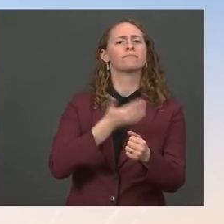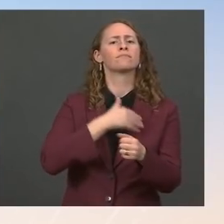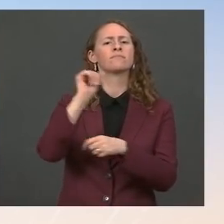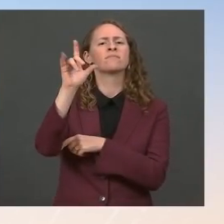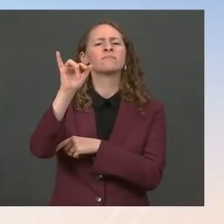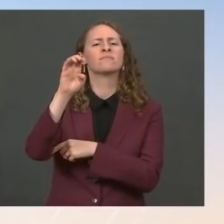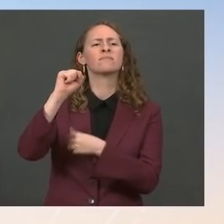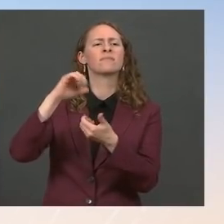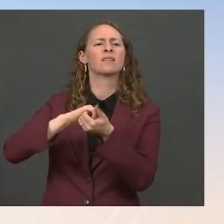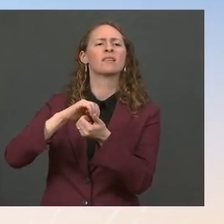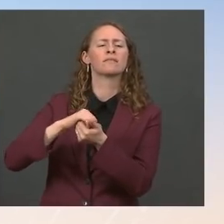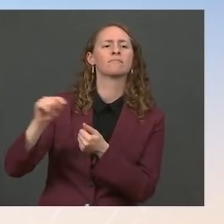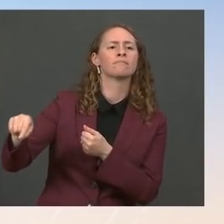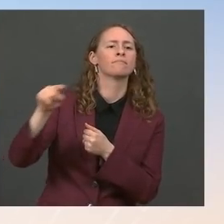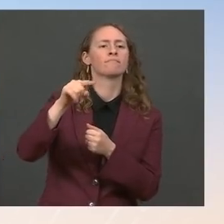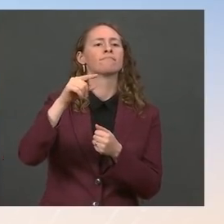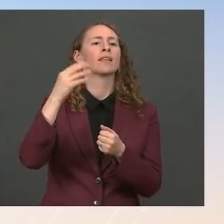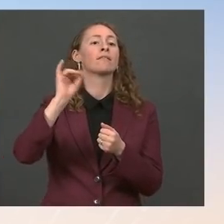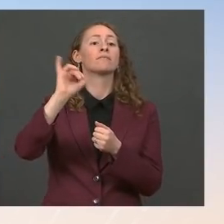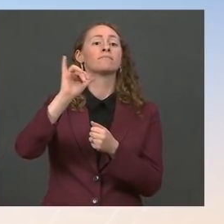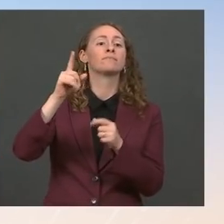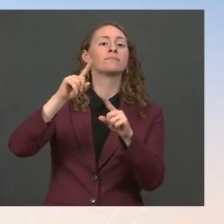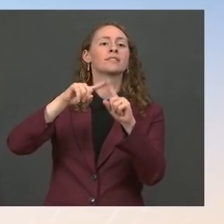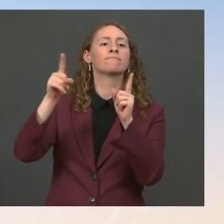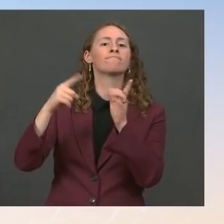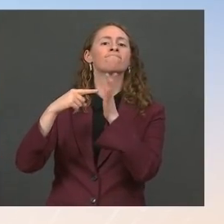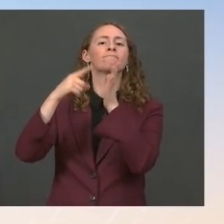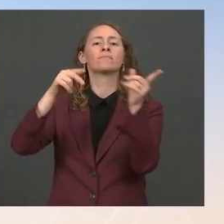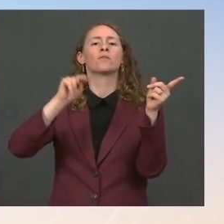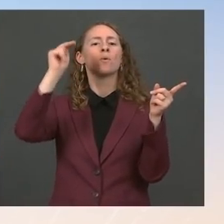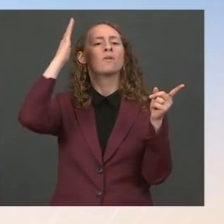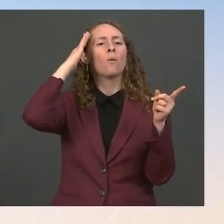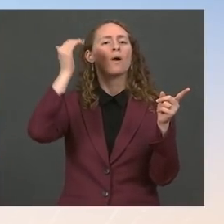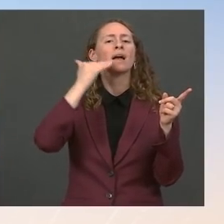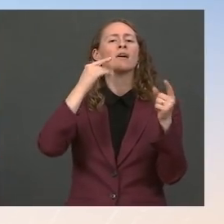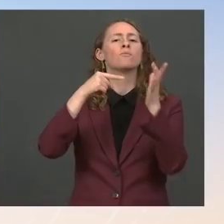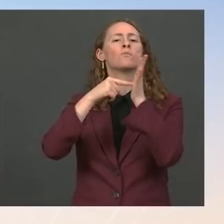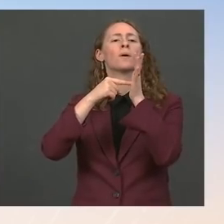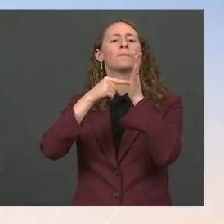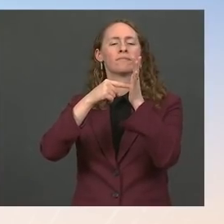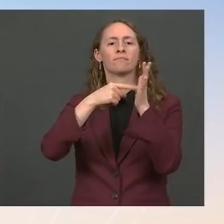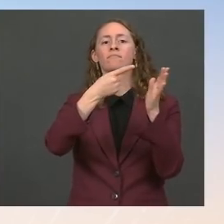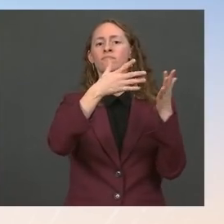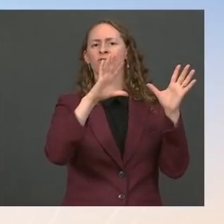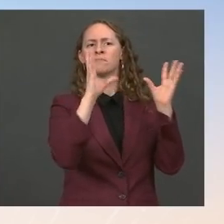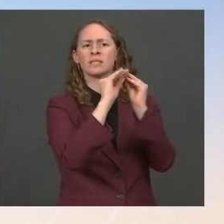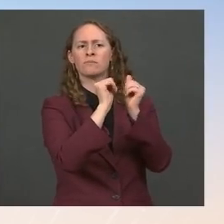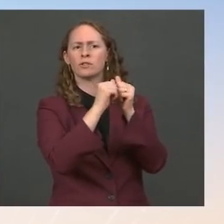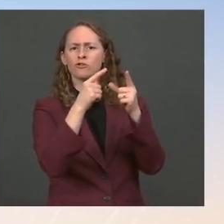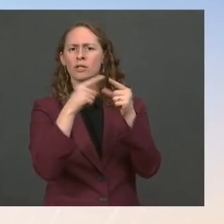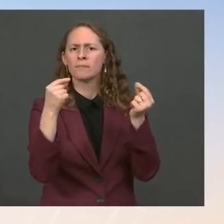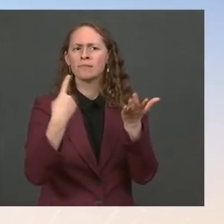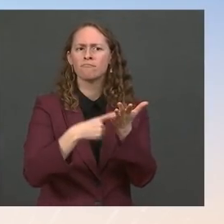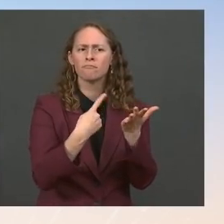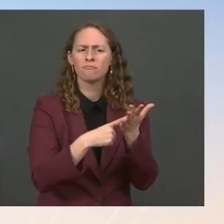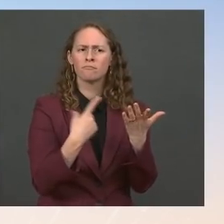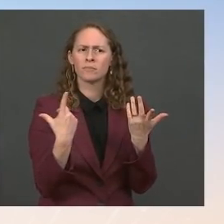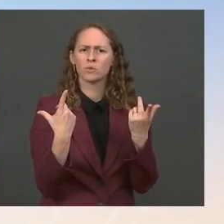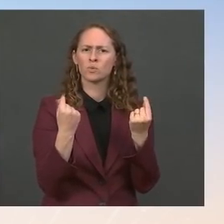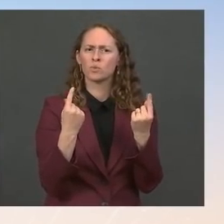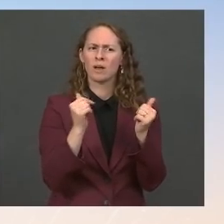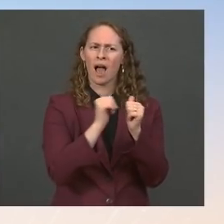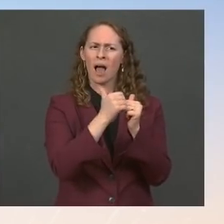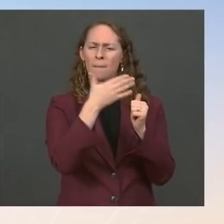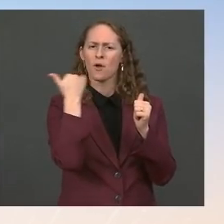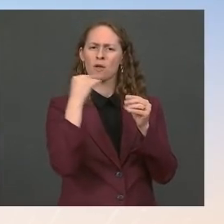special representative for the DPRK, Sung Kim, met with his Japanese and ROK counterparts to discuss how to engage the DPRK. And so we remain prepared